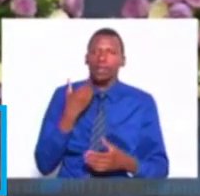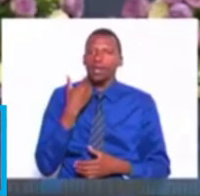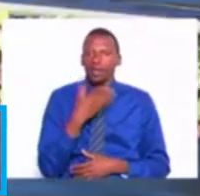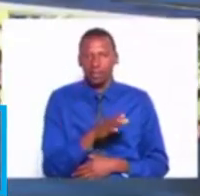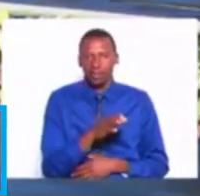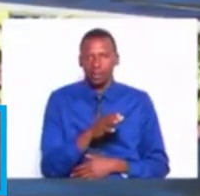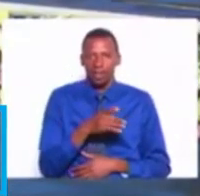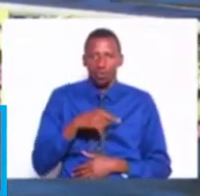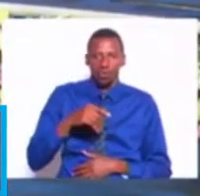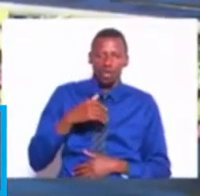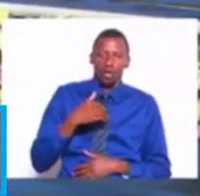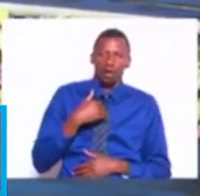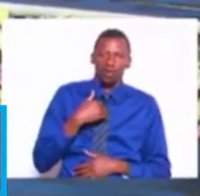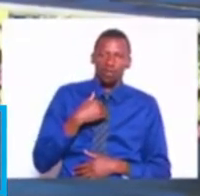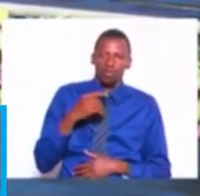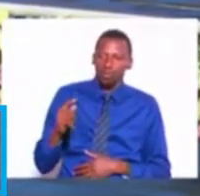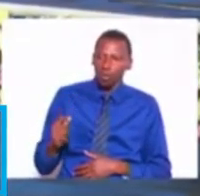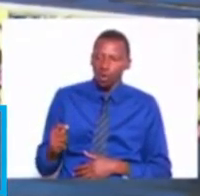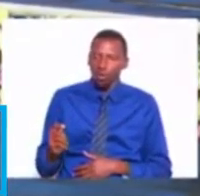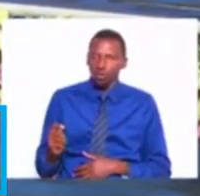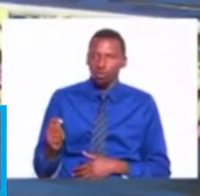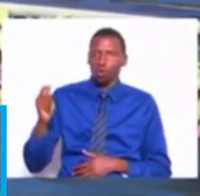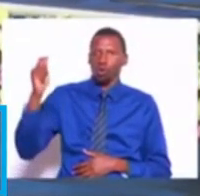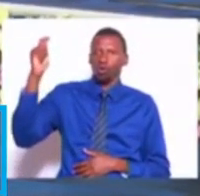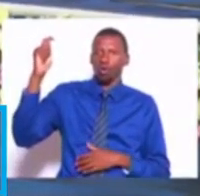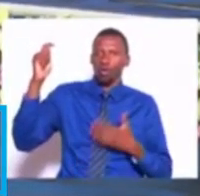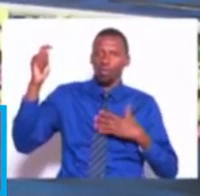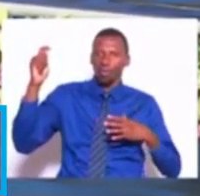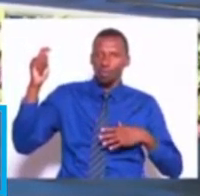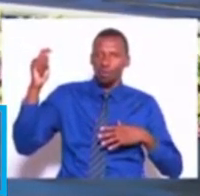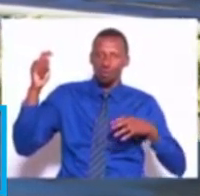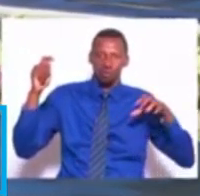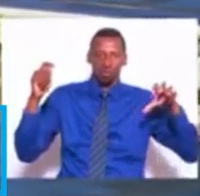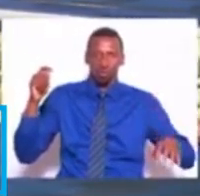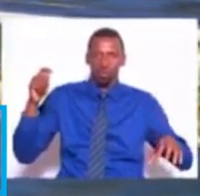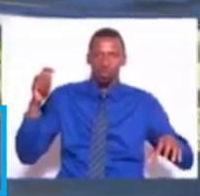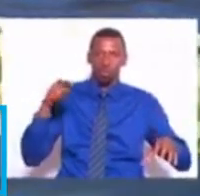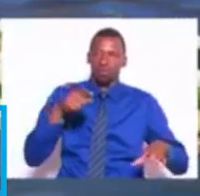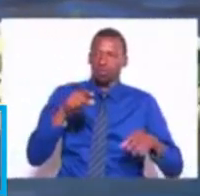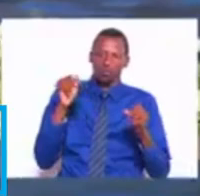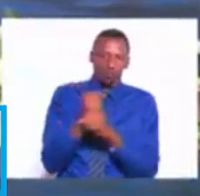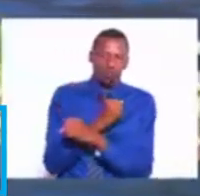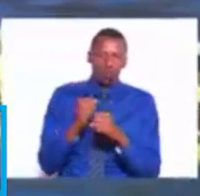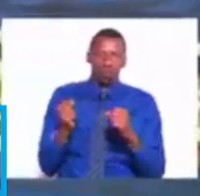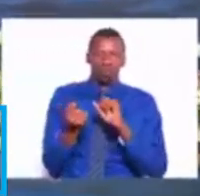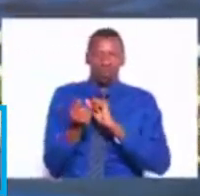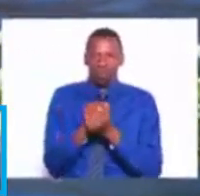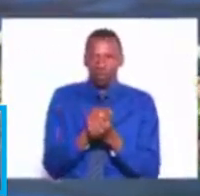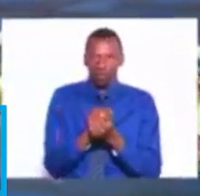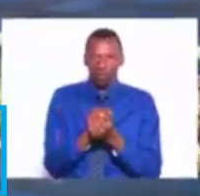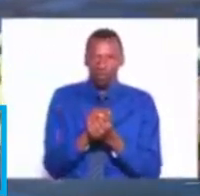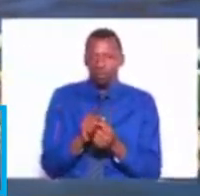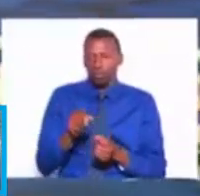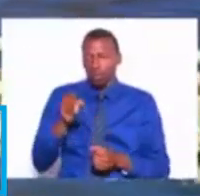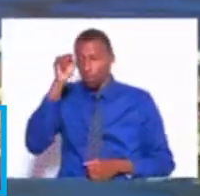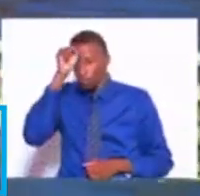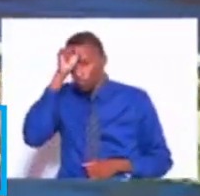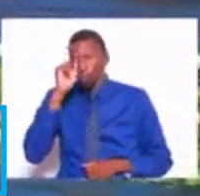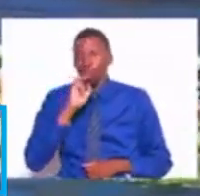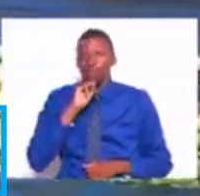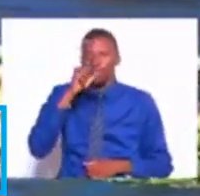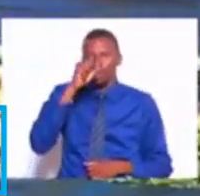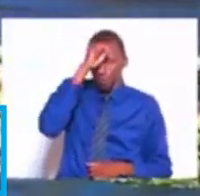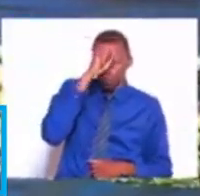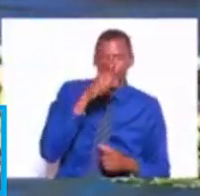We have tall people and short ones. You can't change that. A fool is a fool.